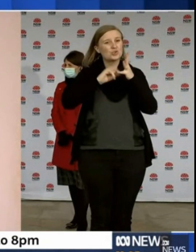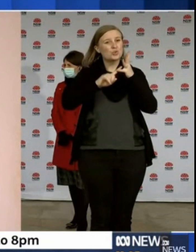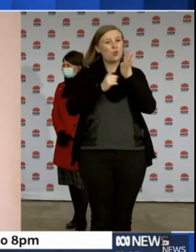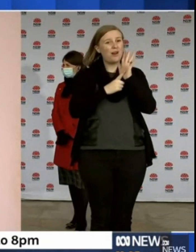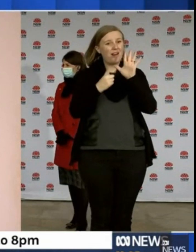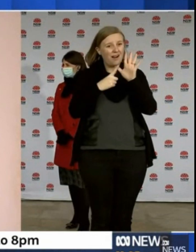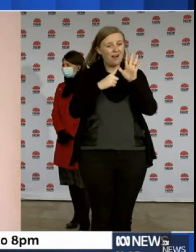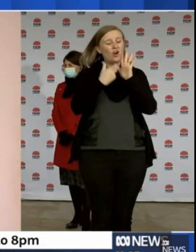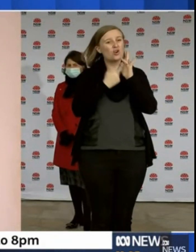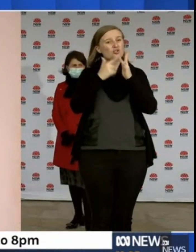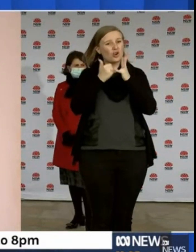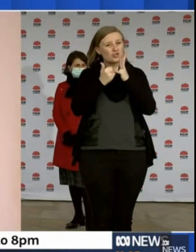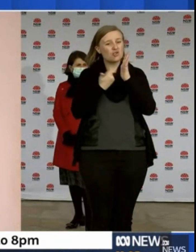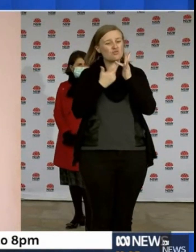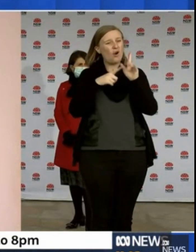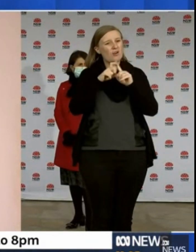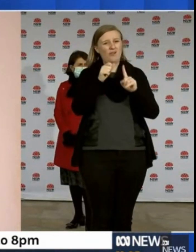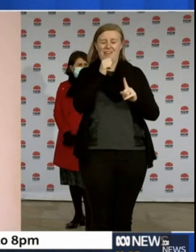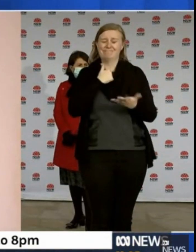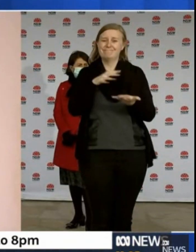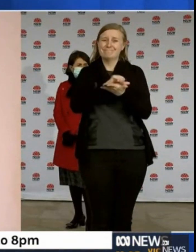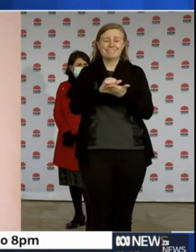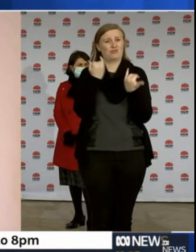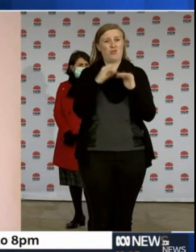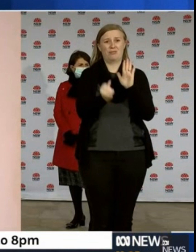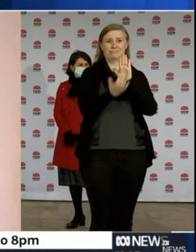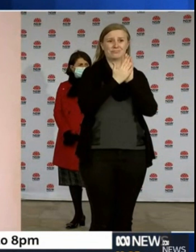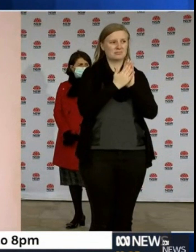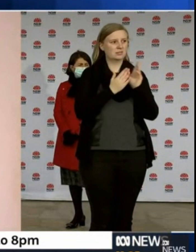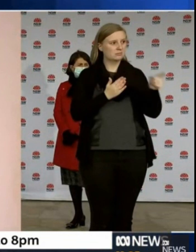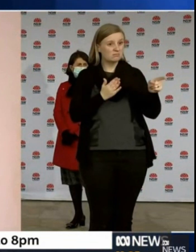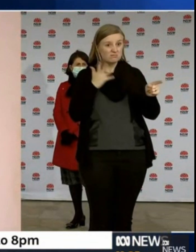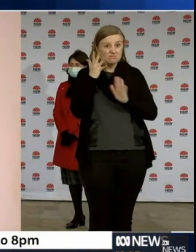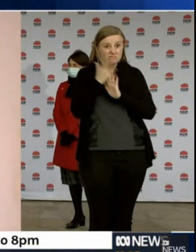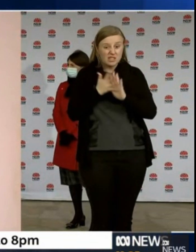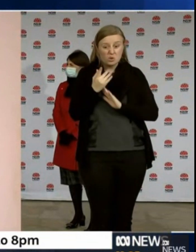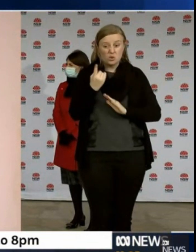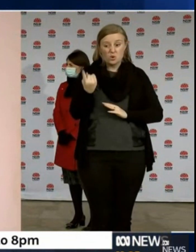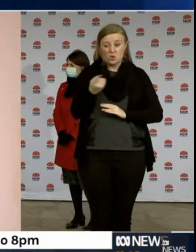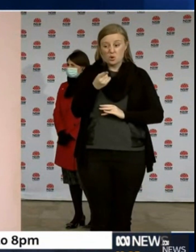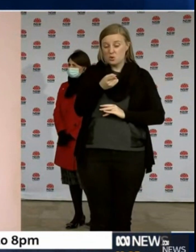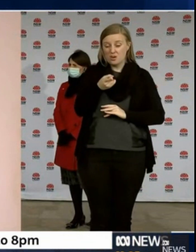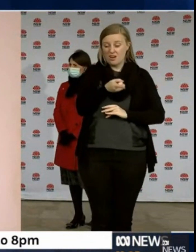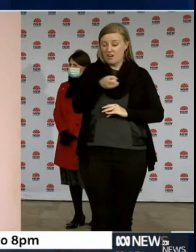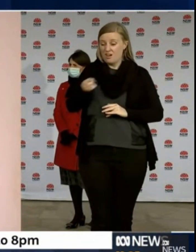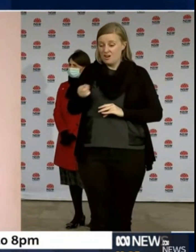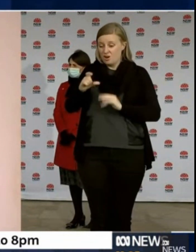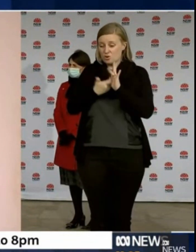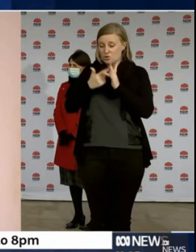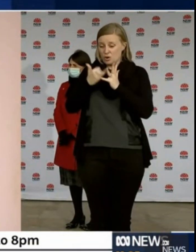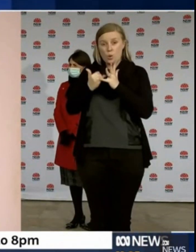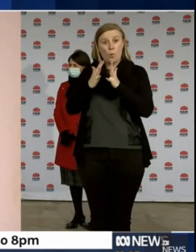we've corrected that as soon as we found out about that error. Is it concerning, though, that the people at the Crossways Hotel weren't told that they